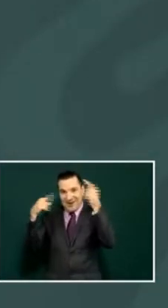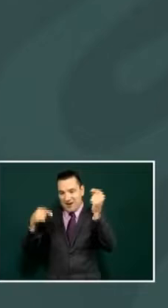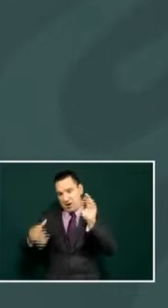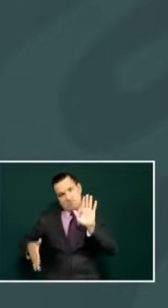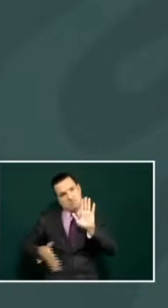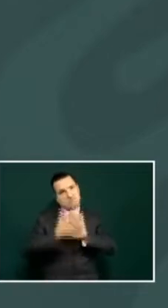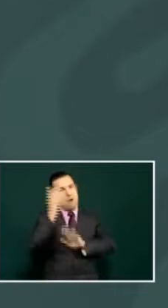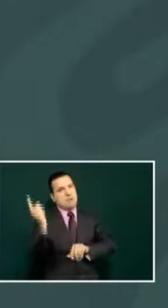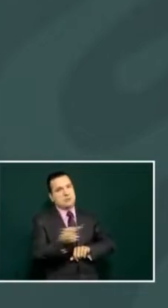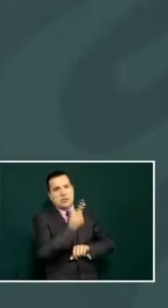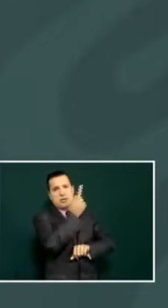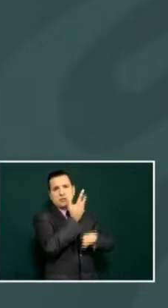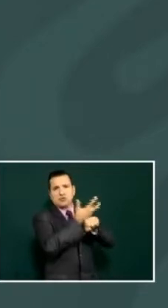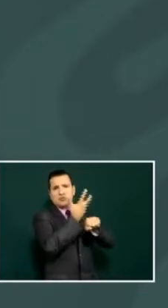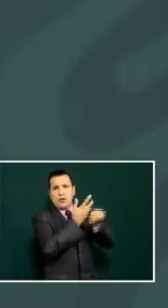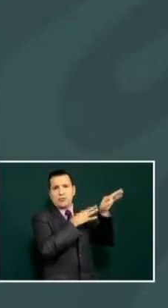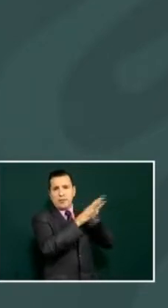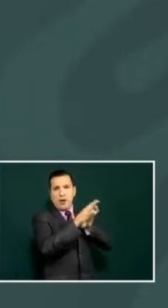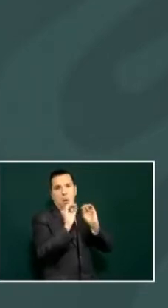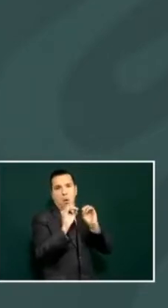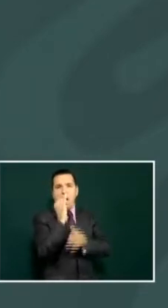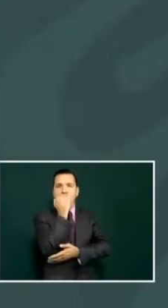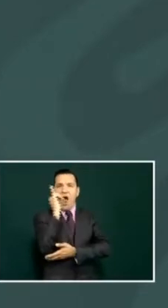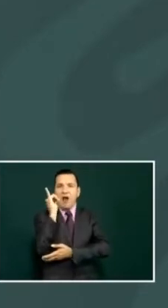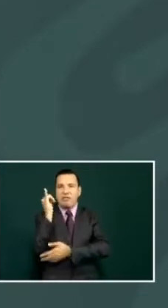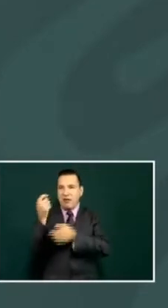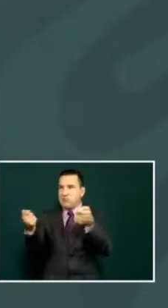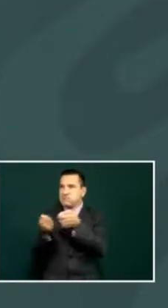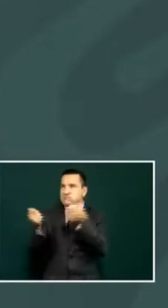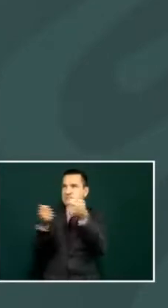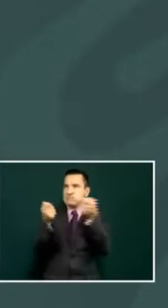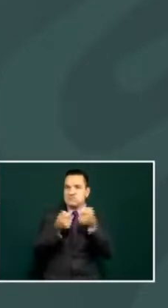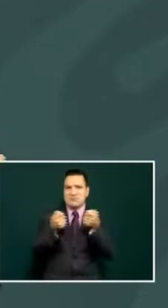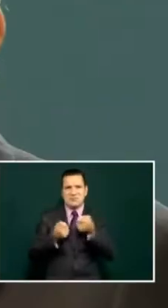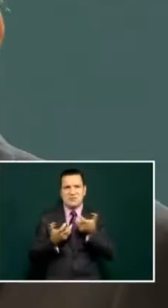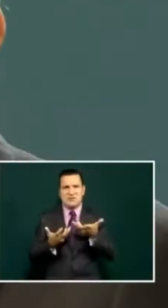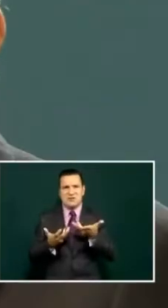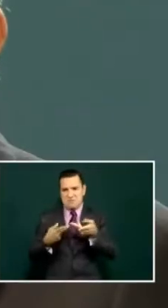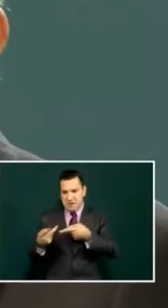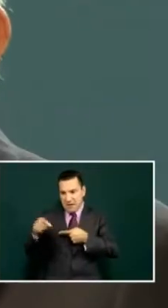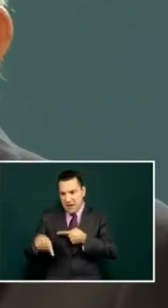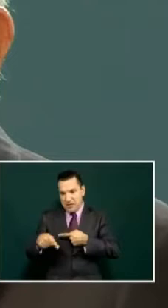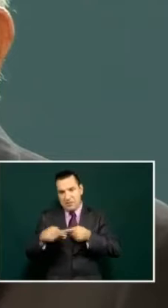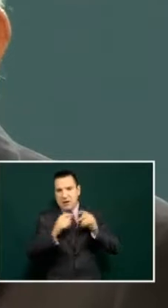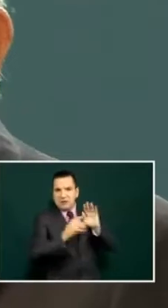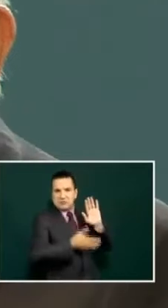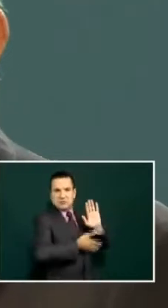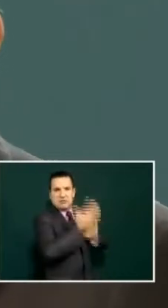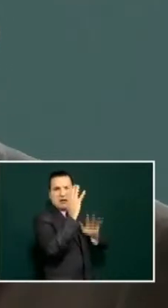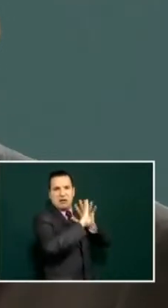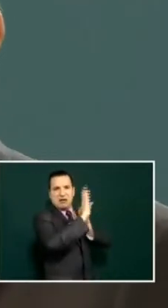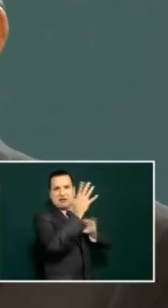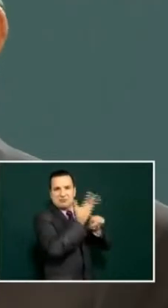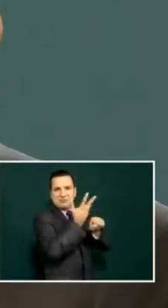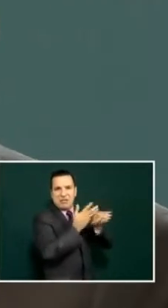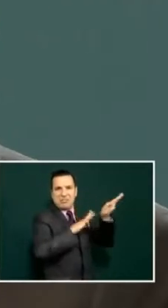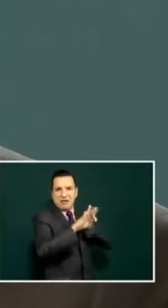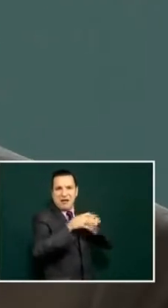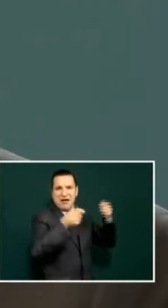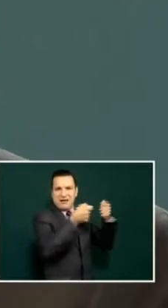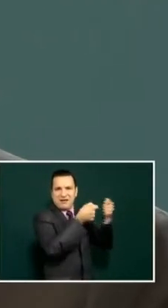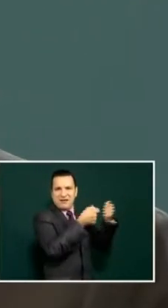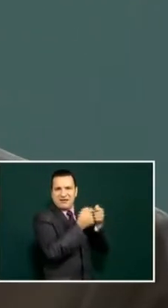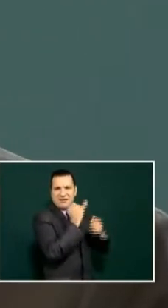and gardeners are nurses but we don't want that anymore yes